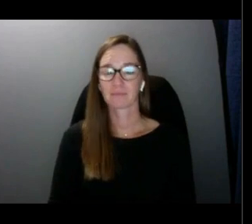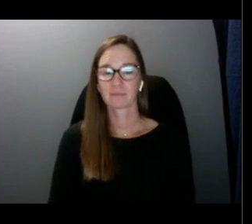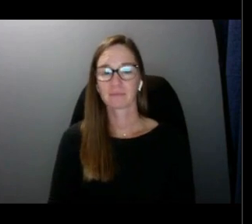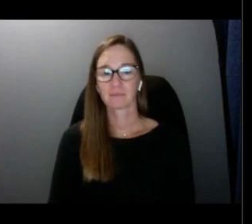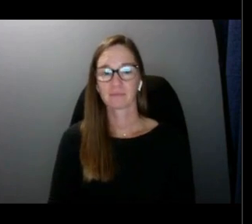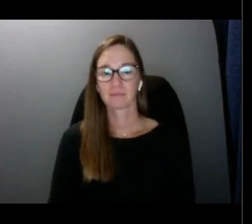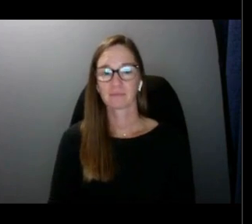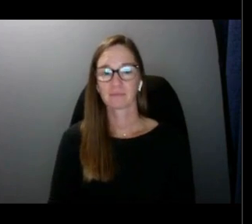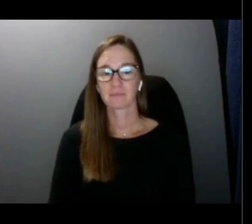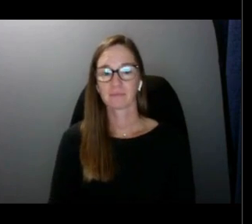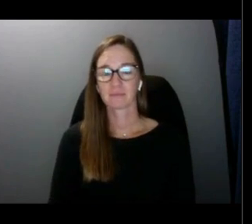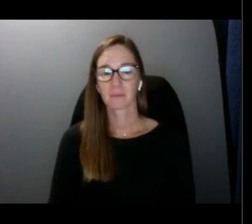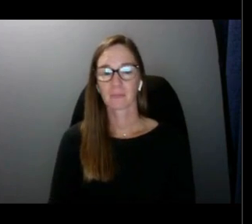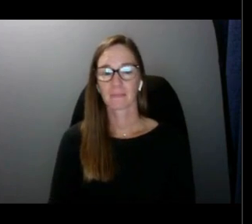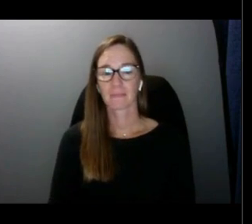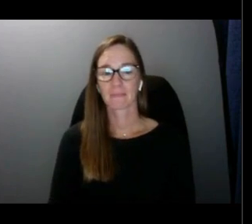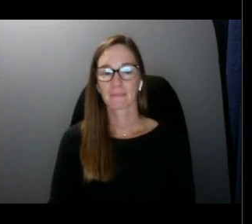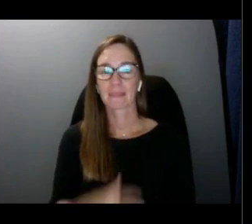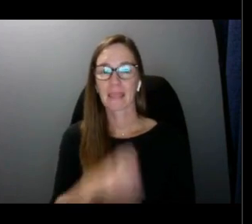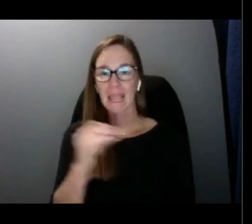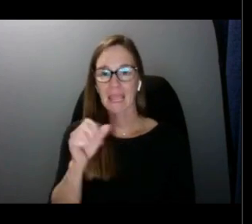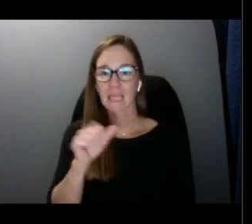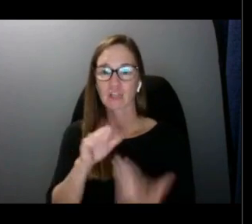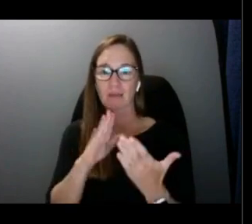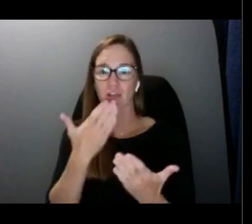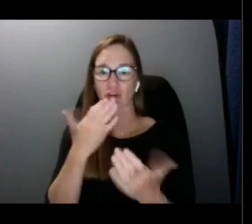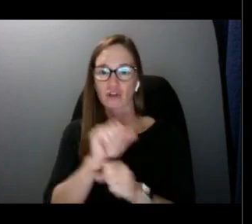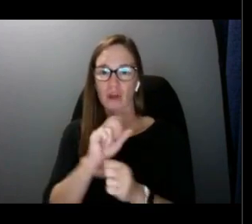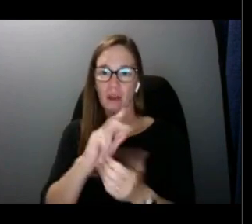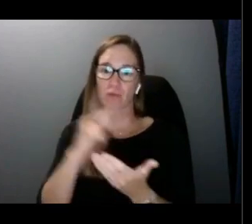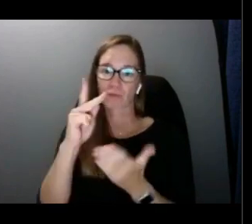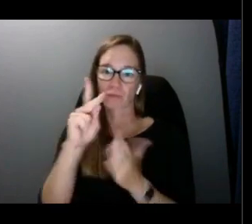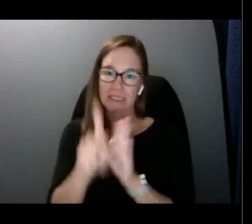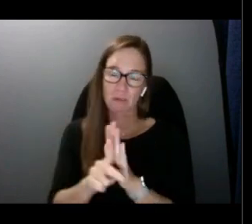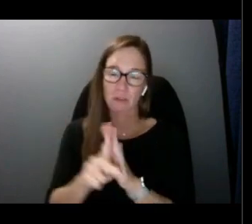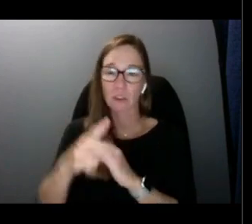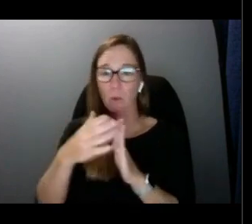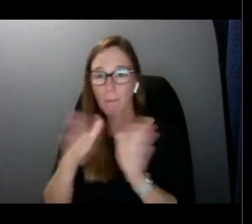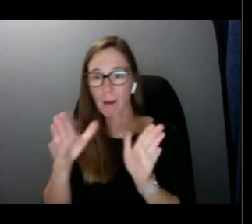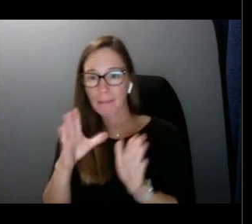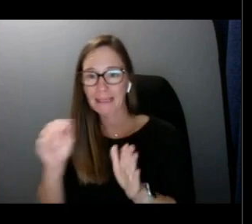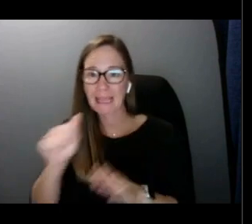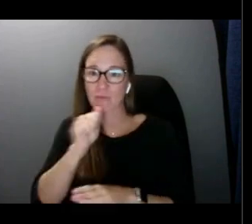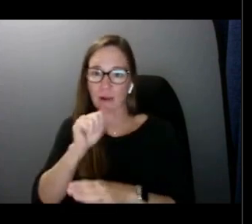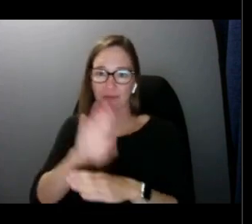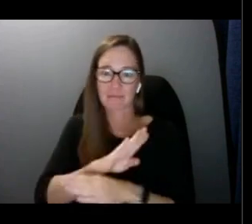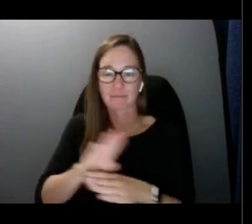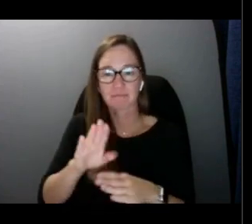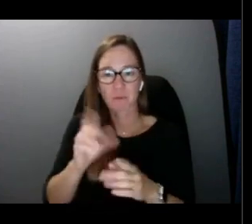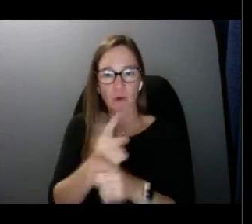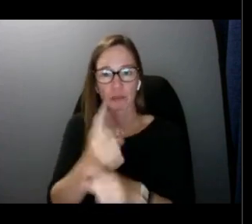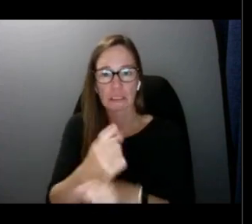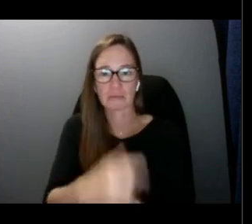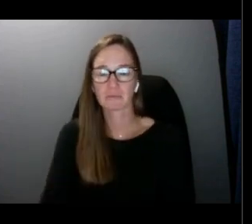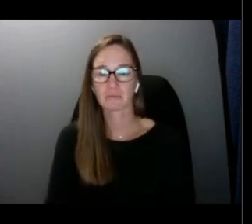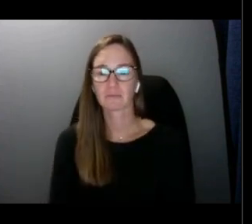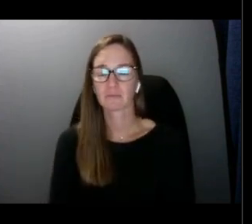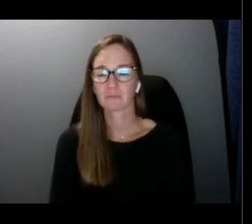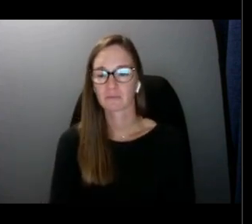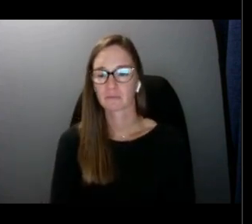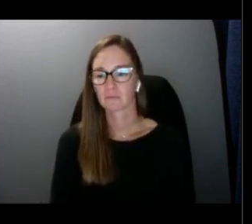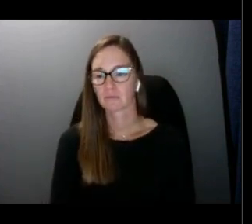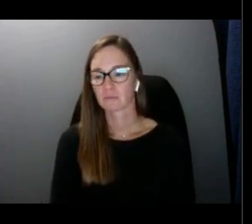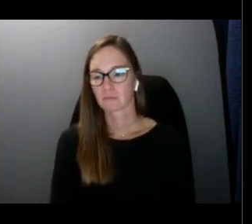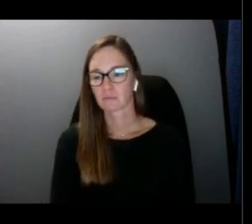uh, and address those good job principles. So public and private sector are appropriate.